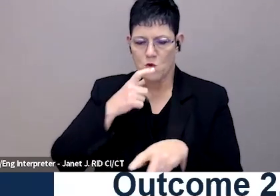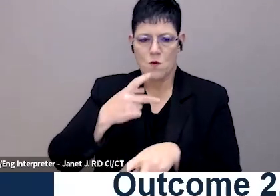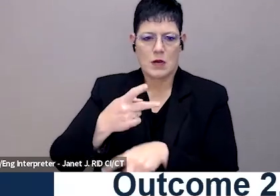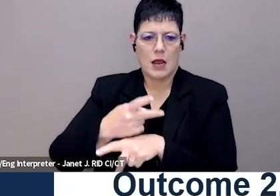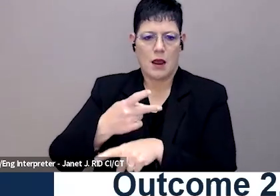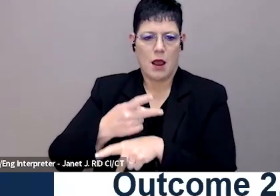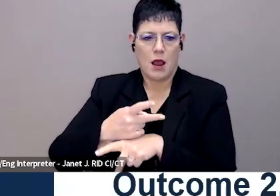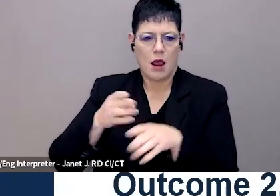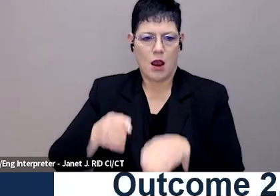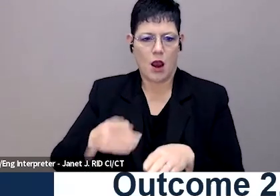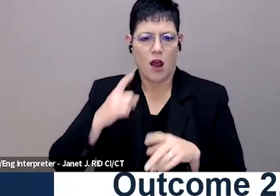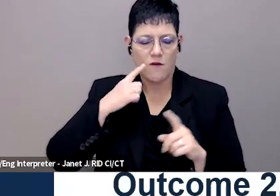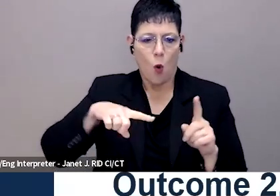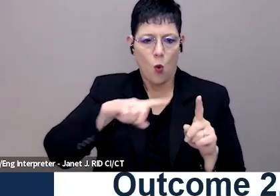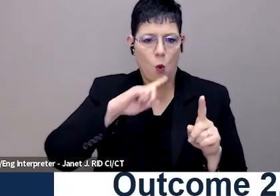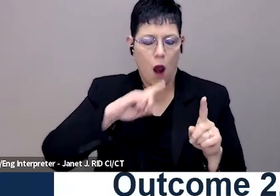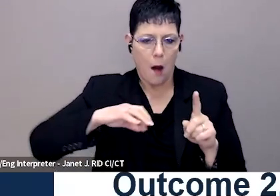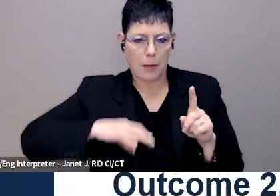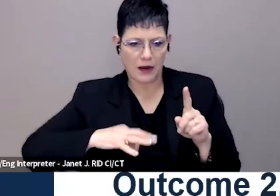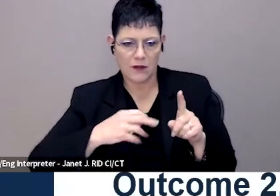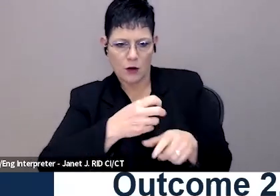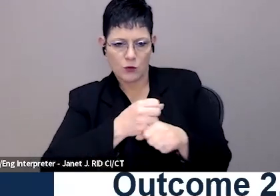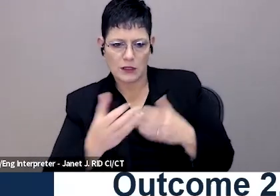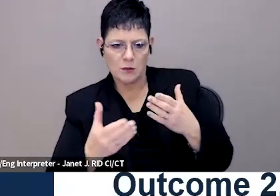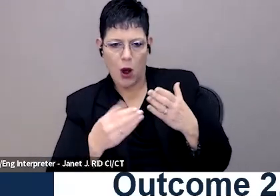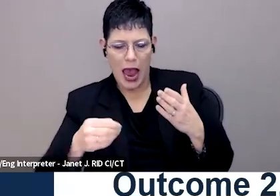the beneficiaries, for their health and well-being and